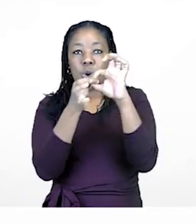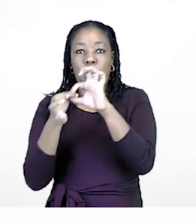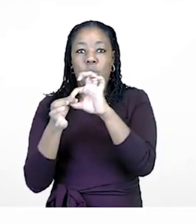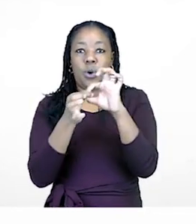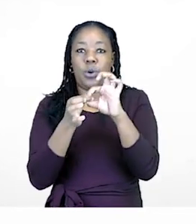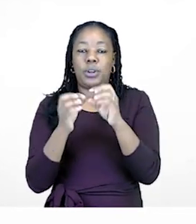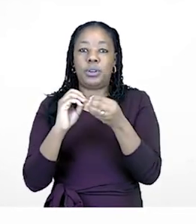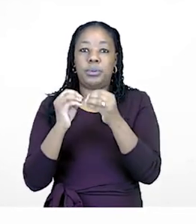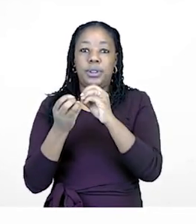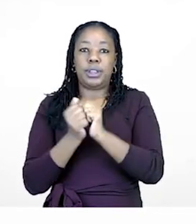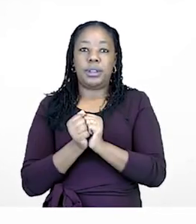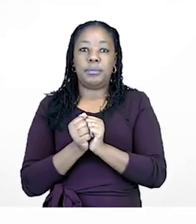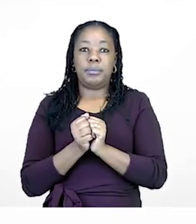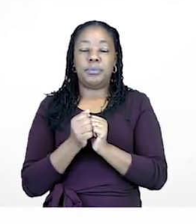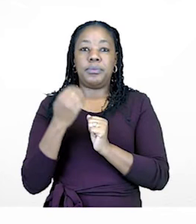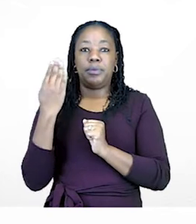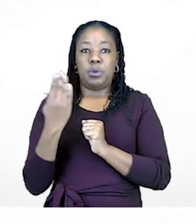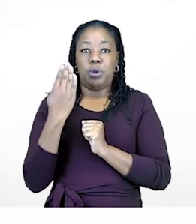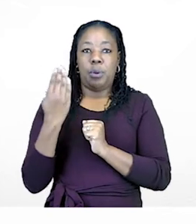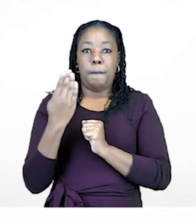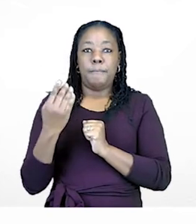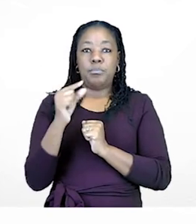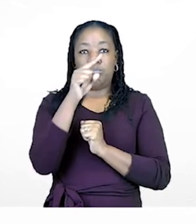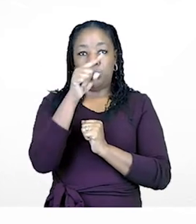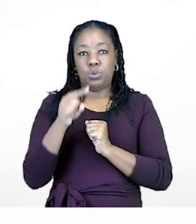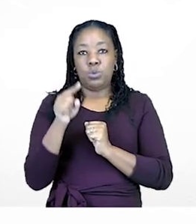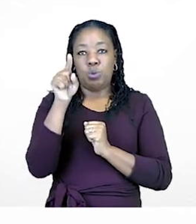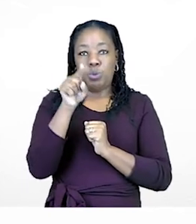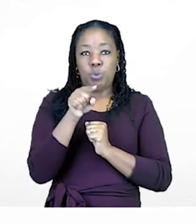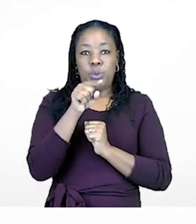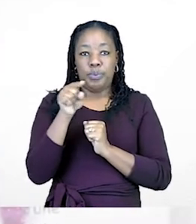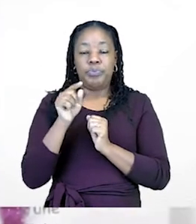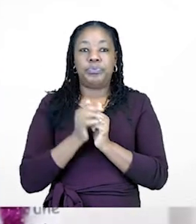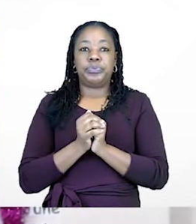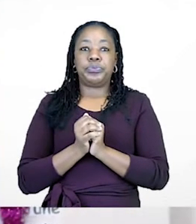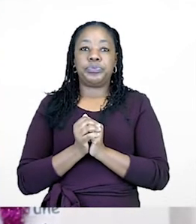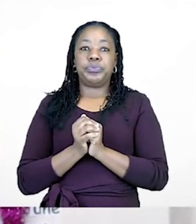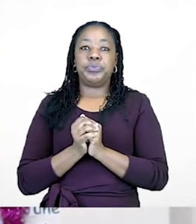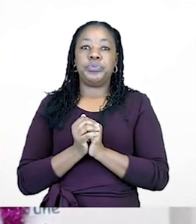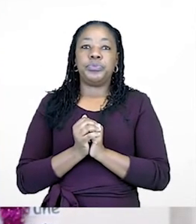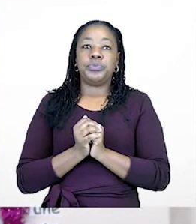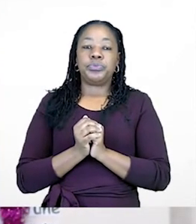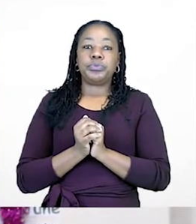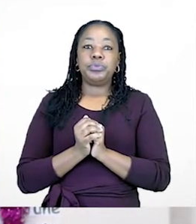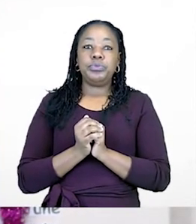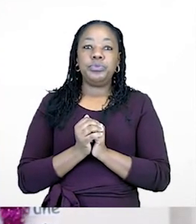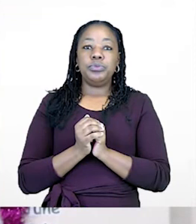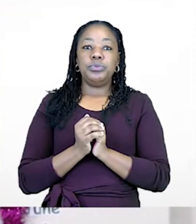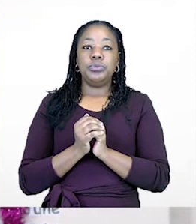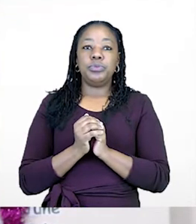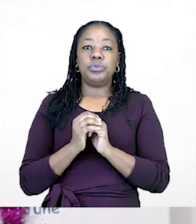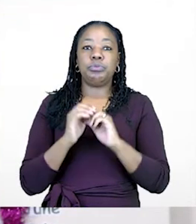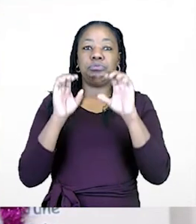blue line. But before we do that, let's try it here in the classroom. On the board, you can see that